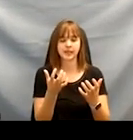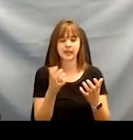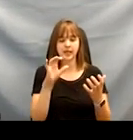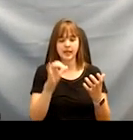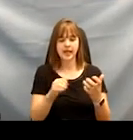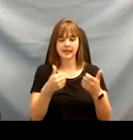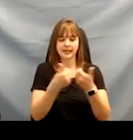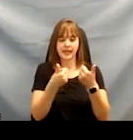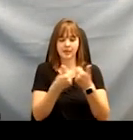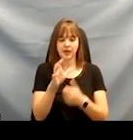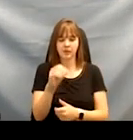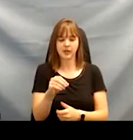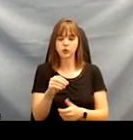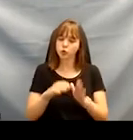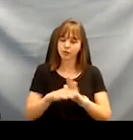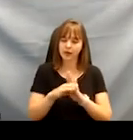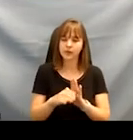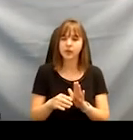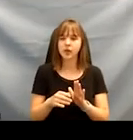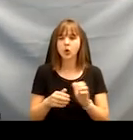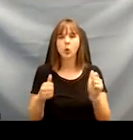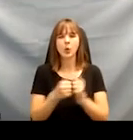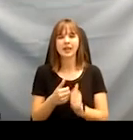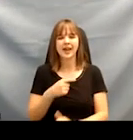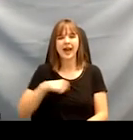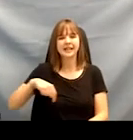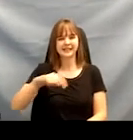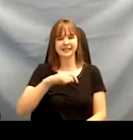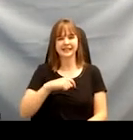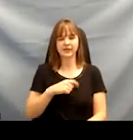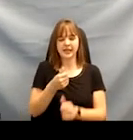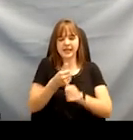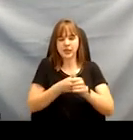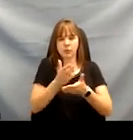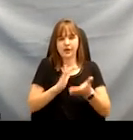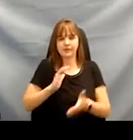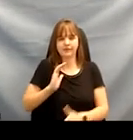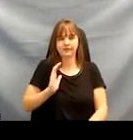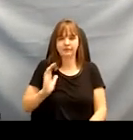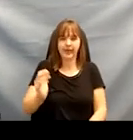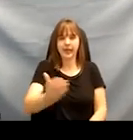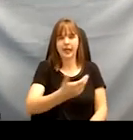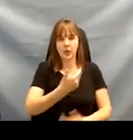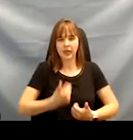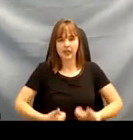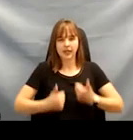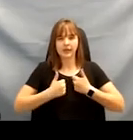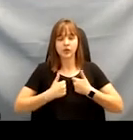life. And I didn't know what I was saying when I meant that, but I wanted to. So all at